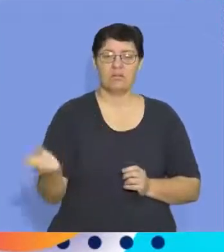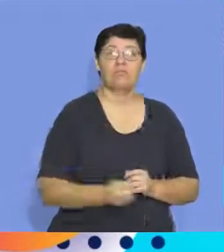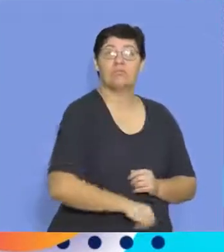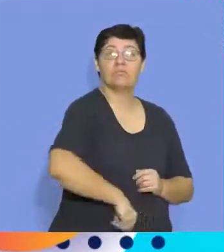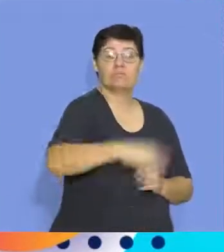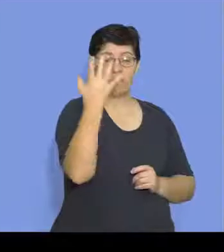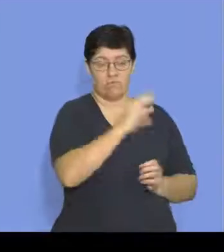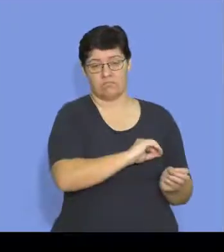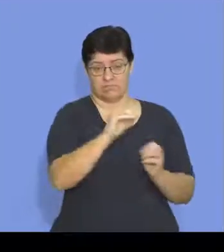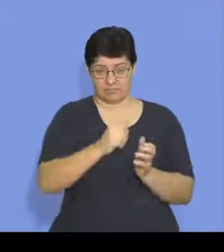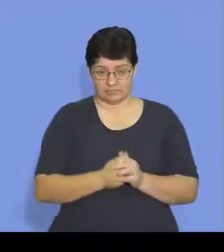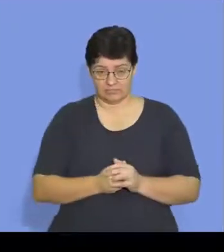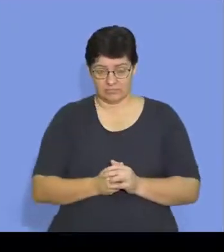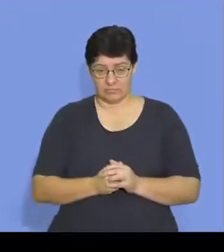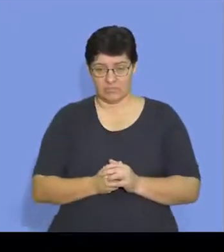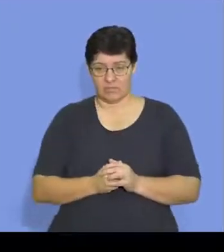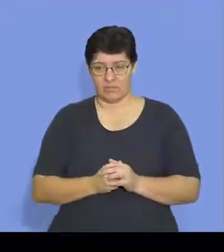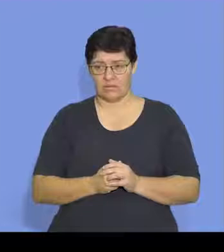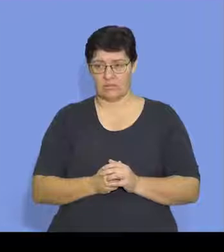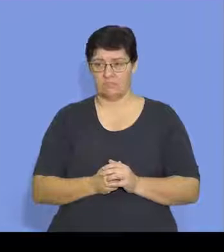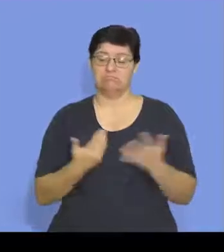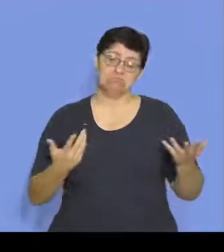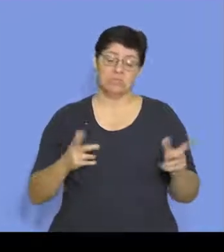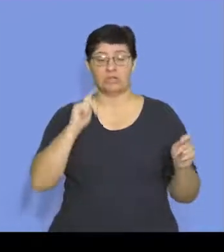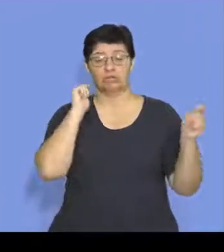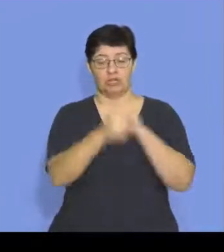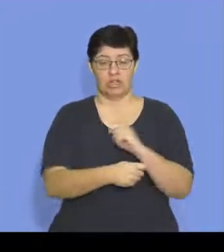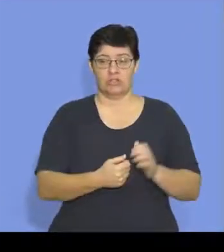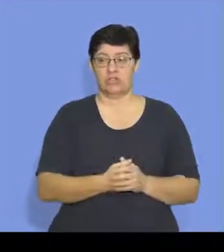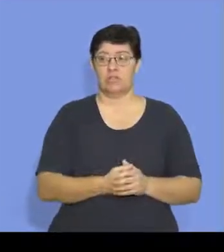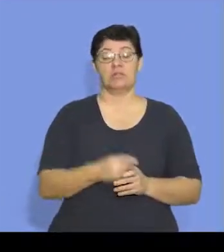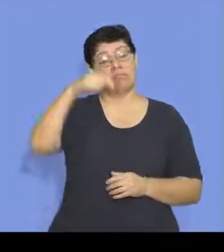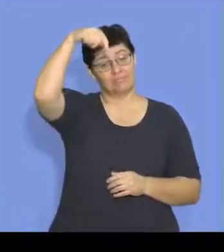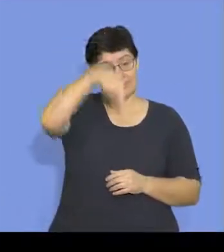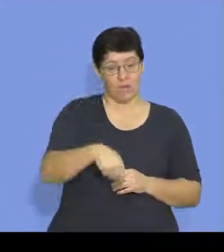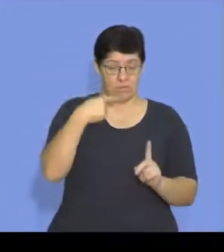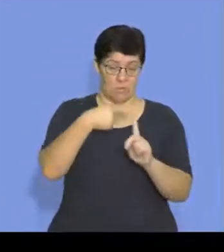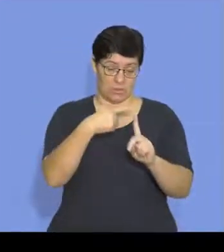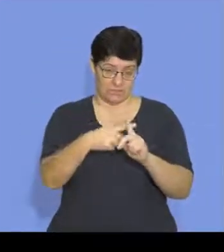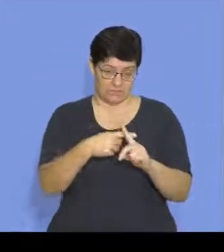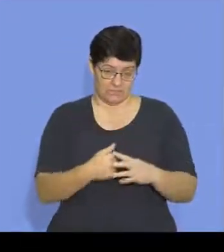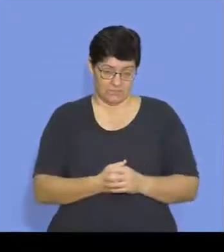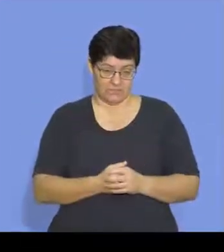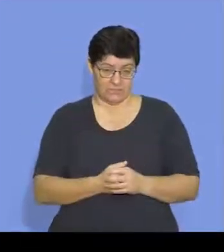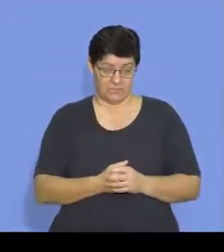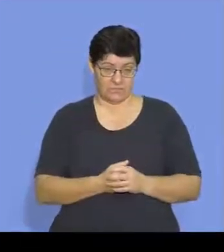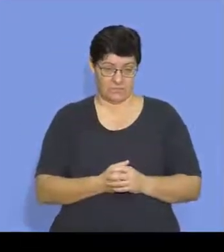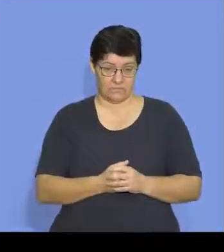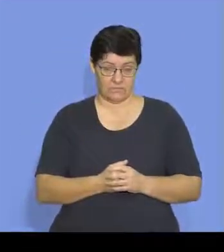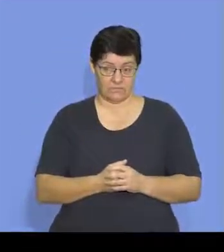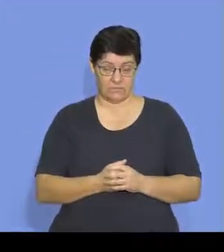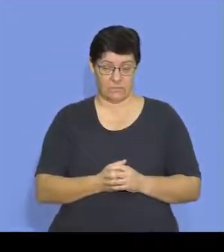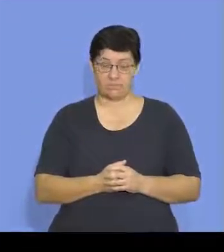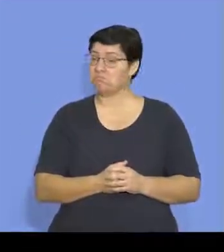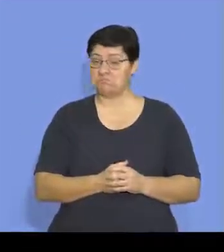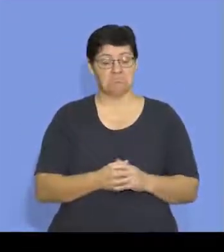up. If I change down as my positive direction,